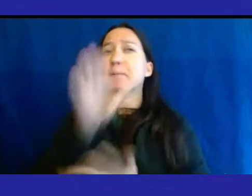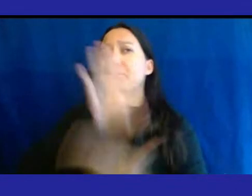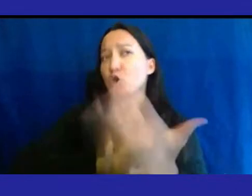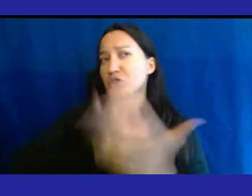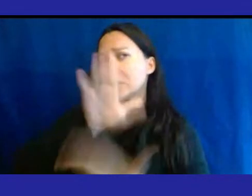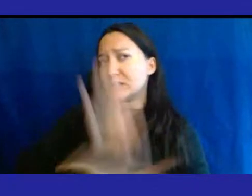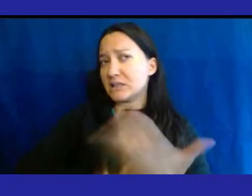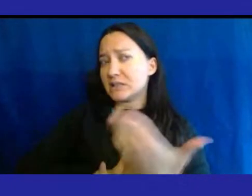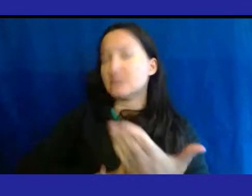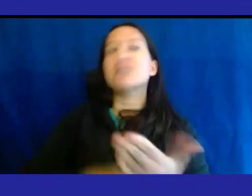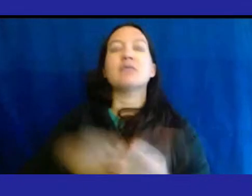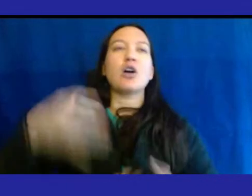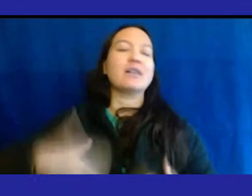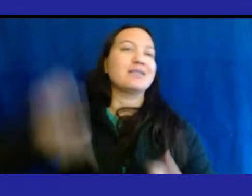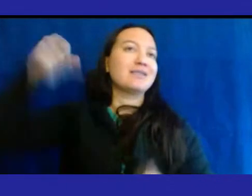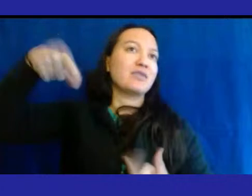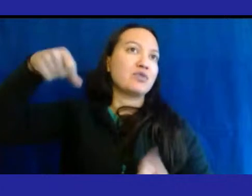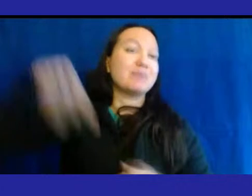also live streamed.